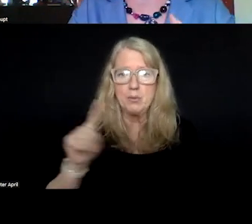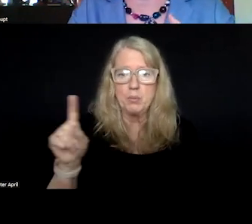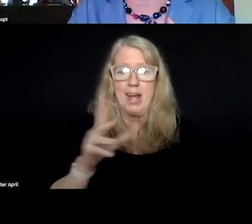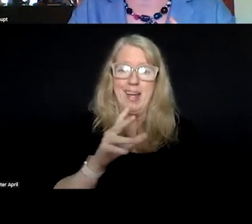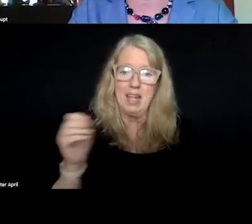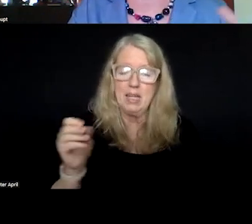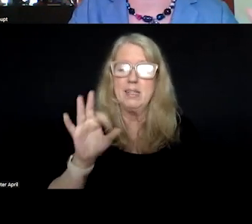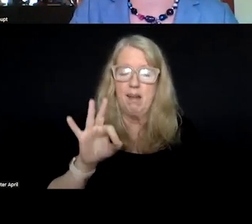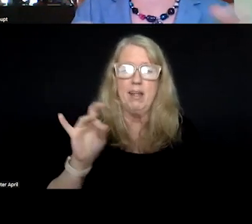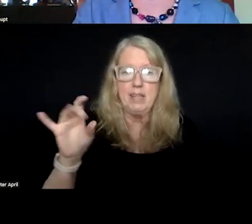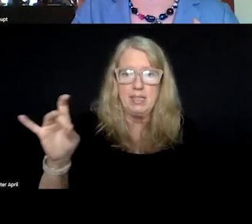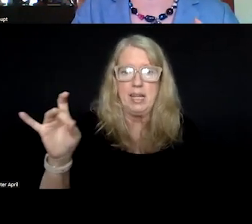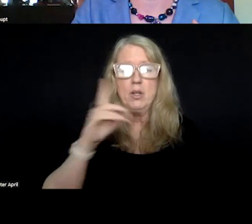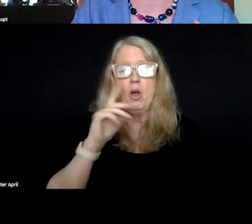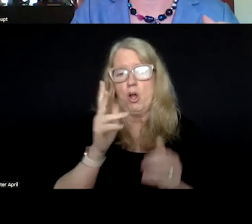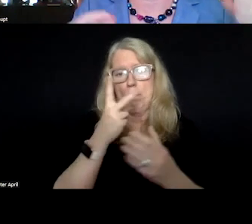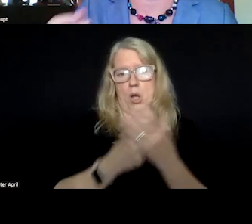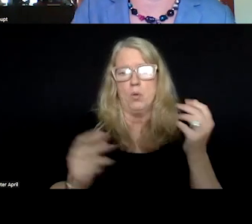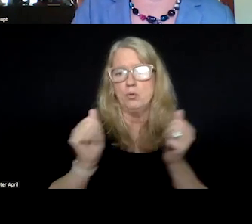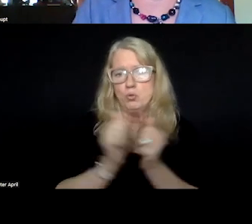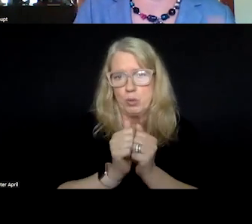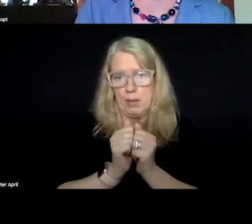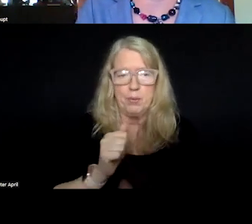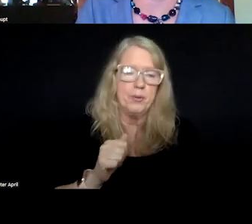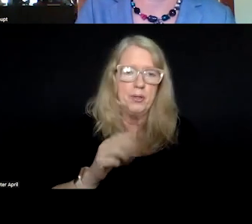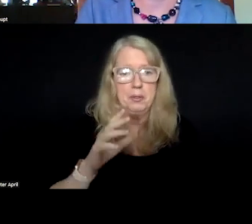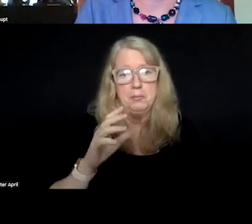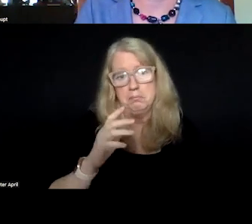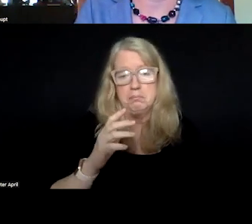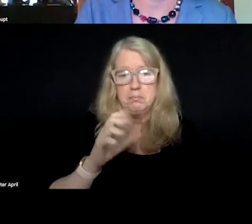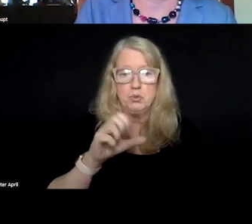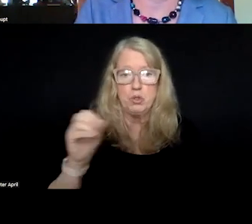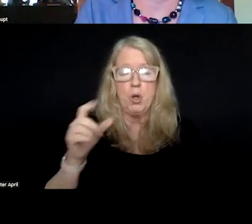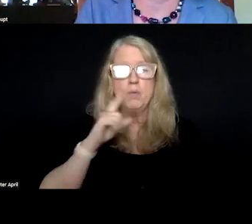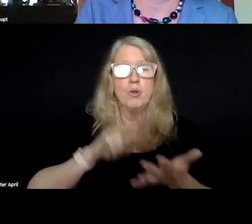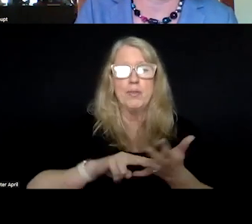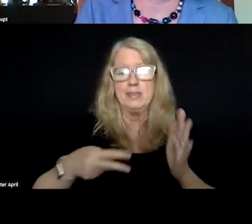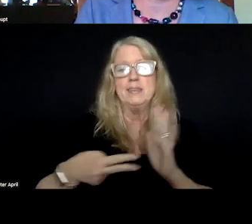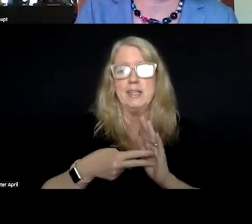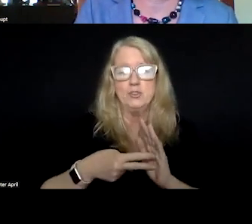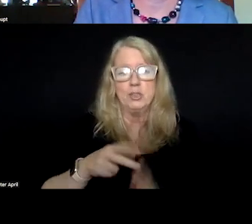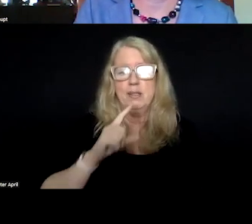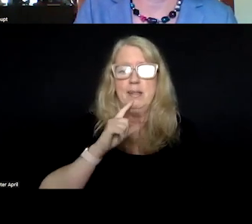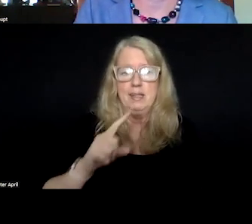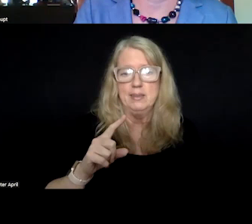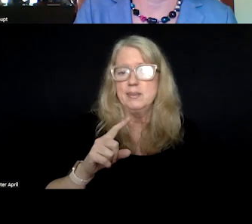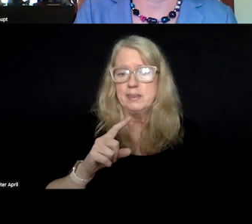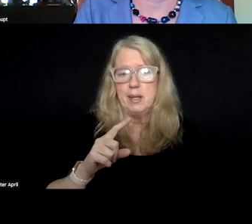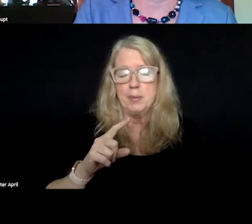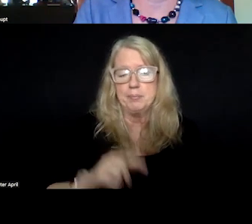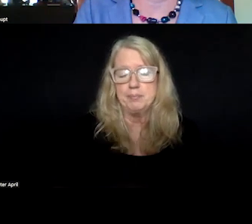and 988 are together. And so the intention there is